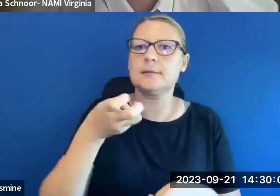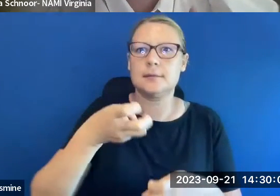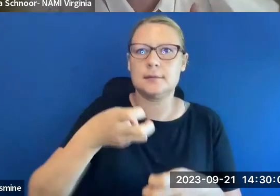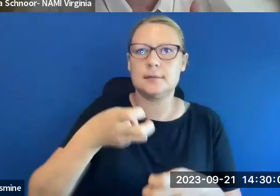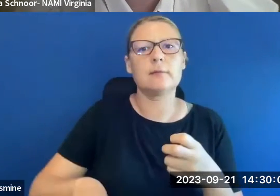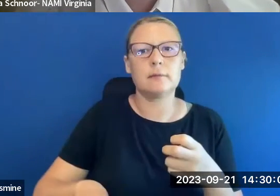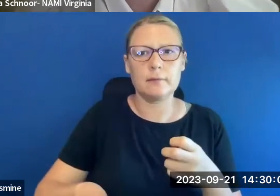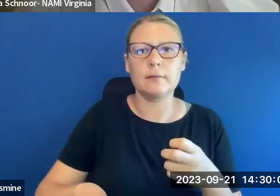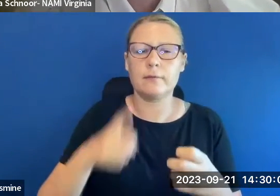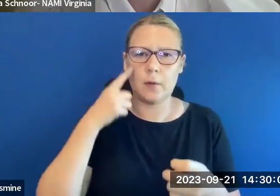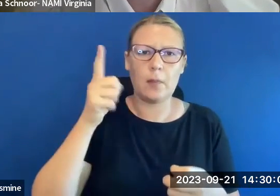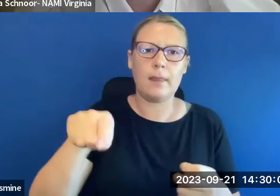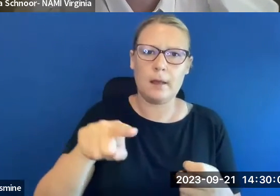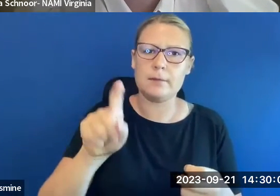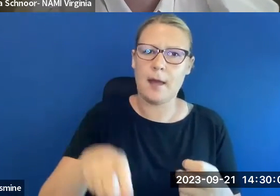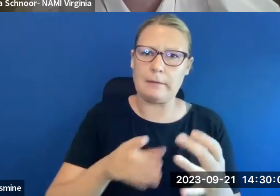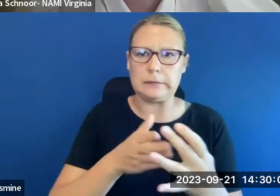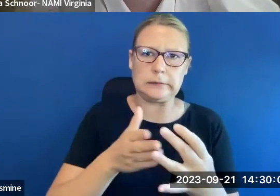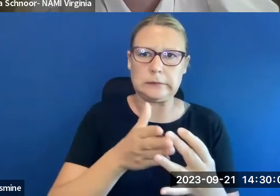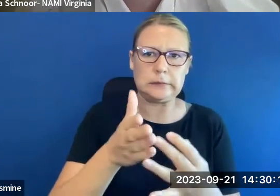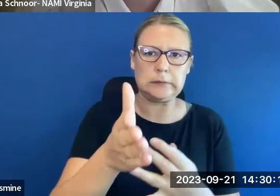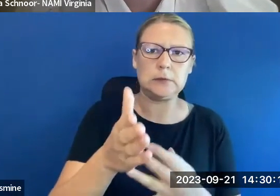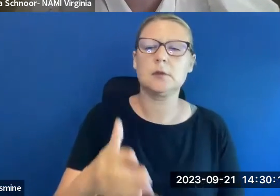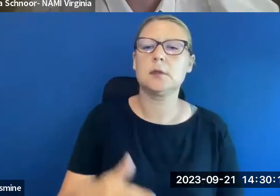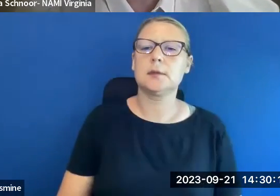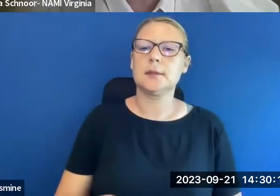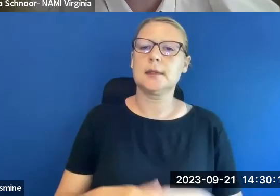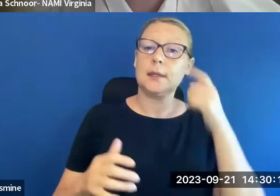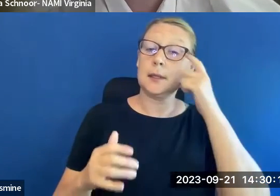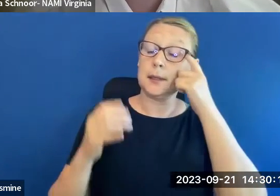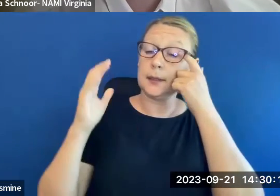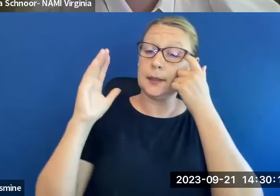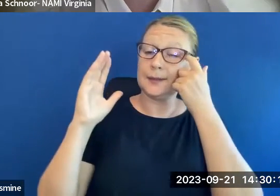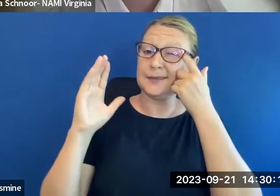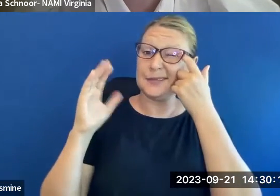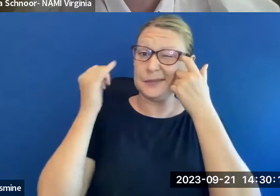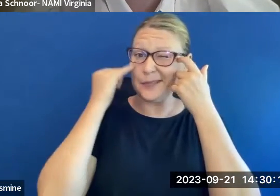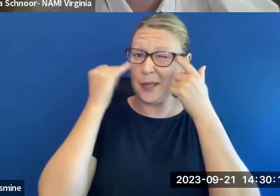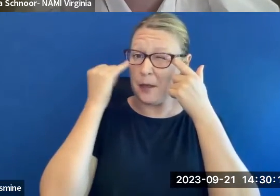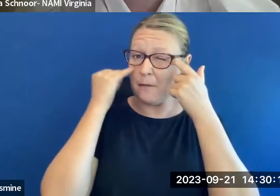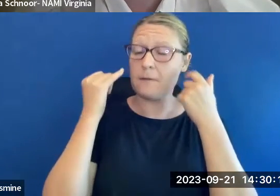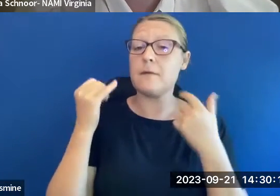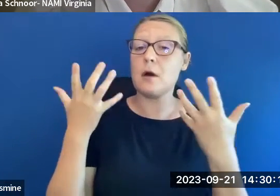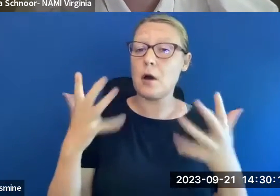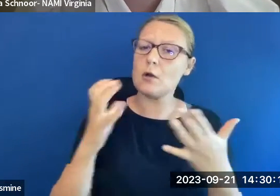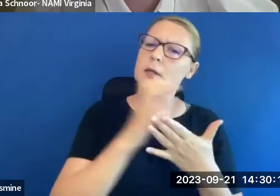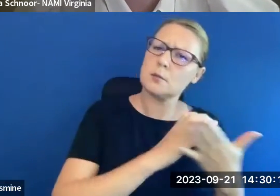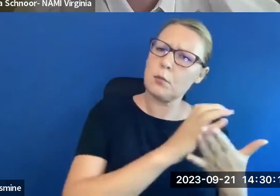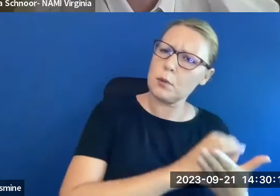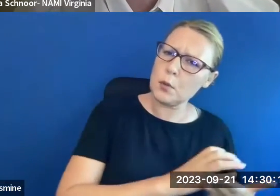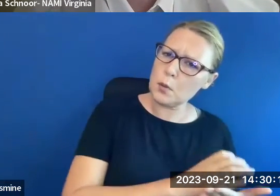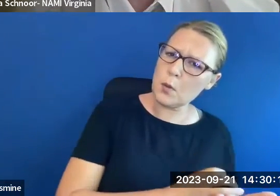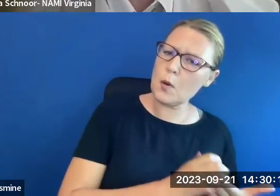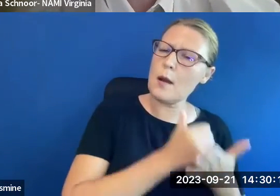you do reach a point where it seems like residential treatment is the best option after having explored the other avenues,